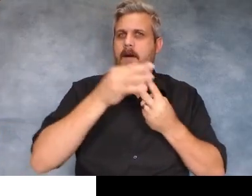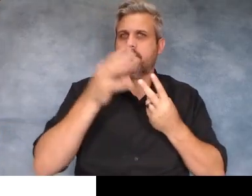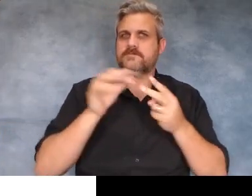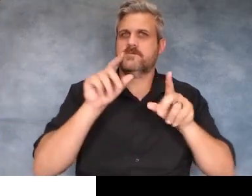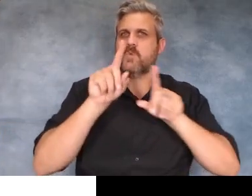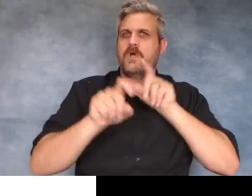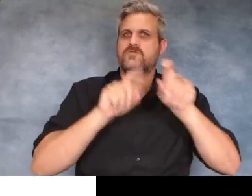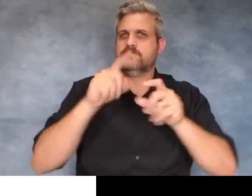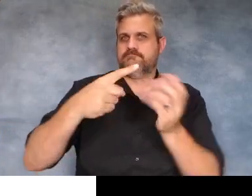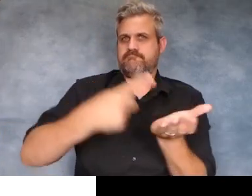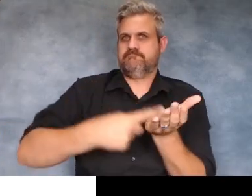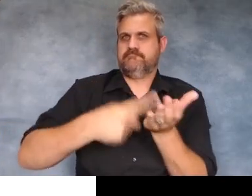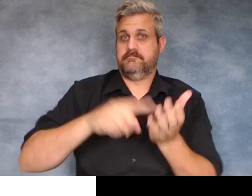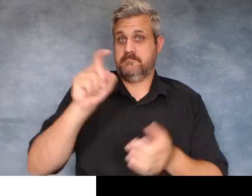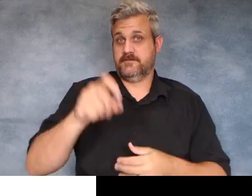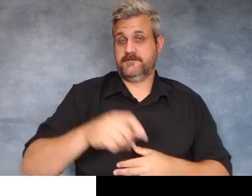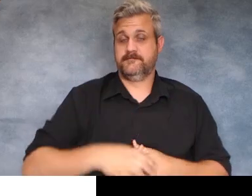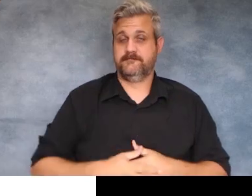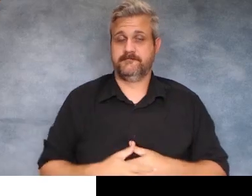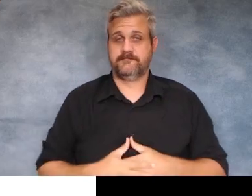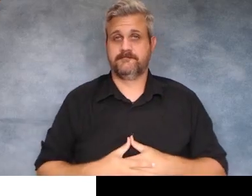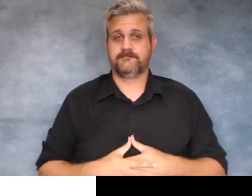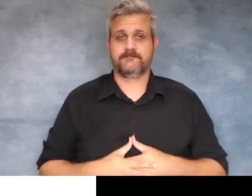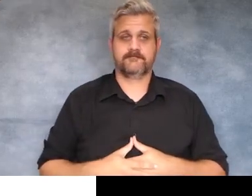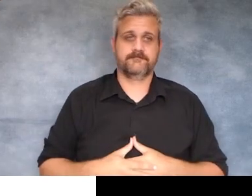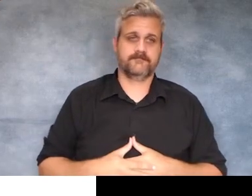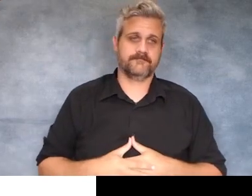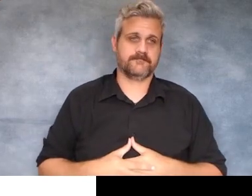to be discussed.